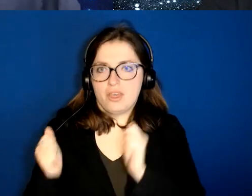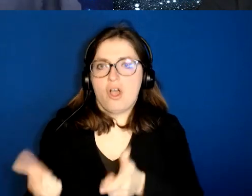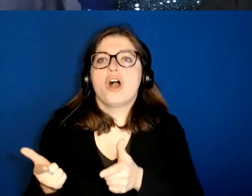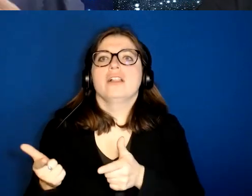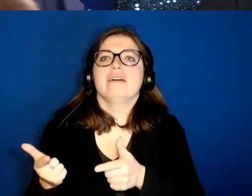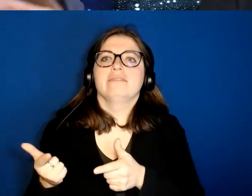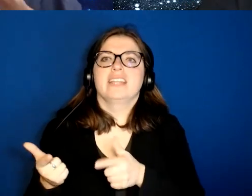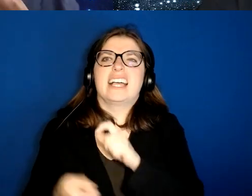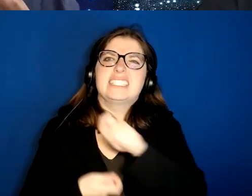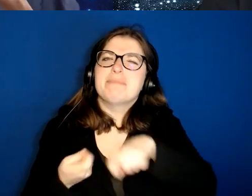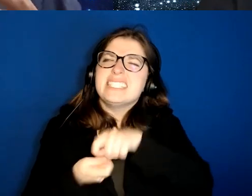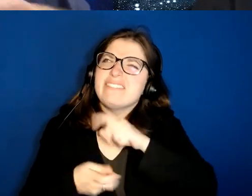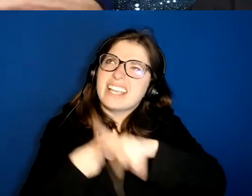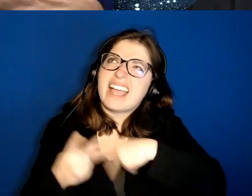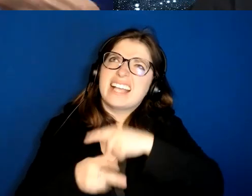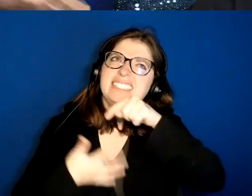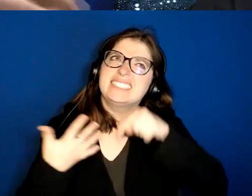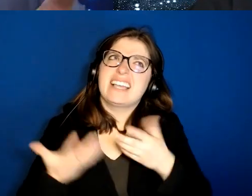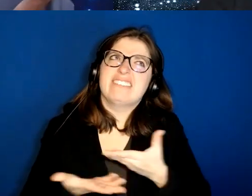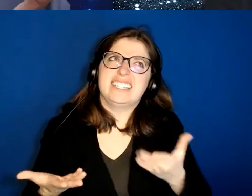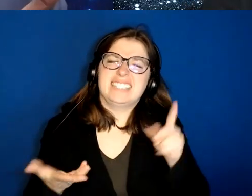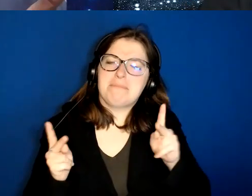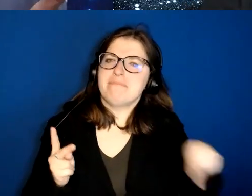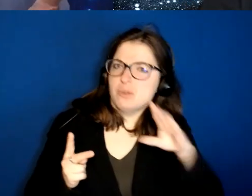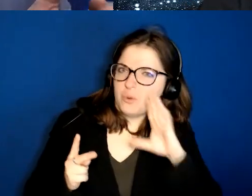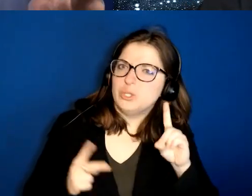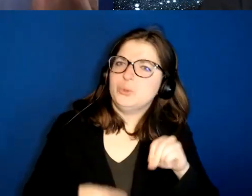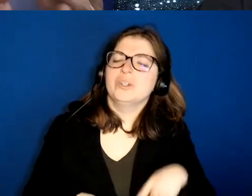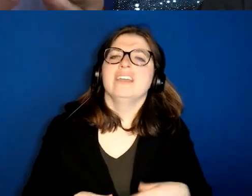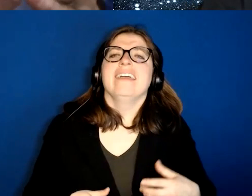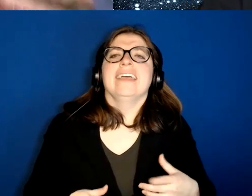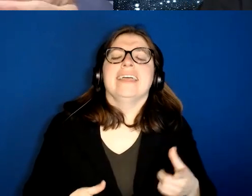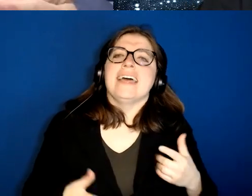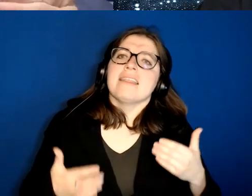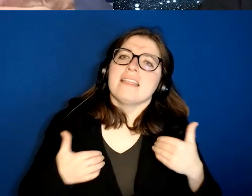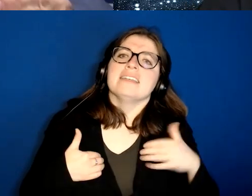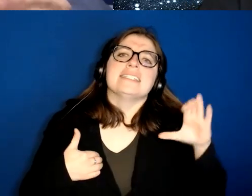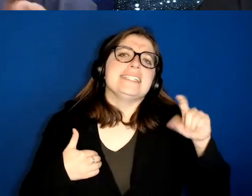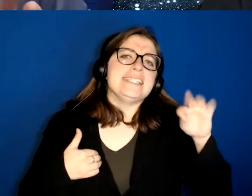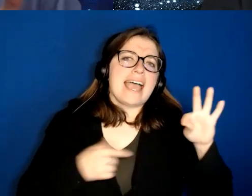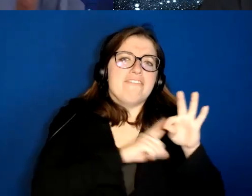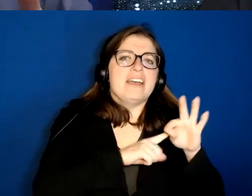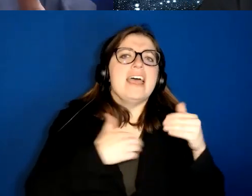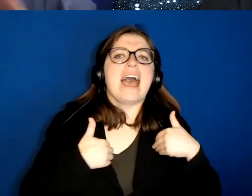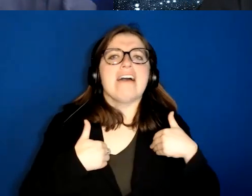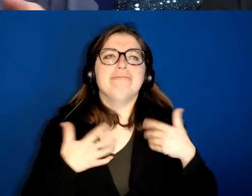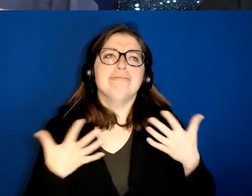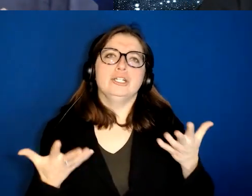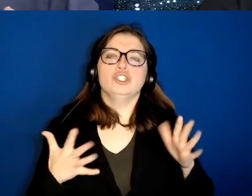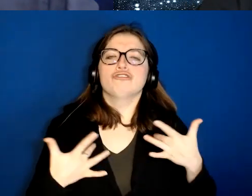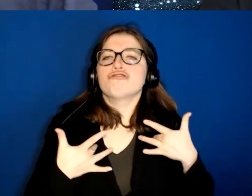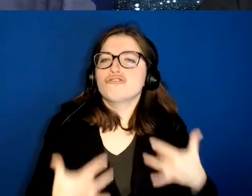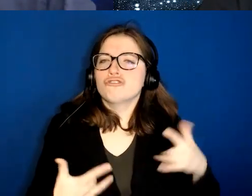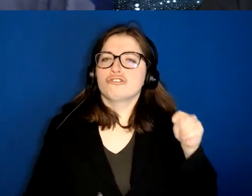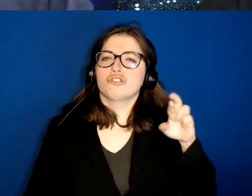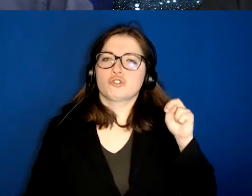all of the specific kinds of things that people are going to do, because there are sort of trends in the CTF problems that they have to follow. And if you don't